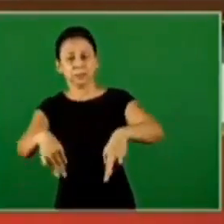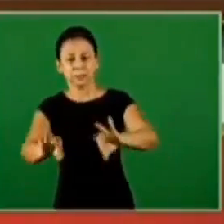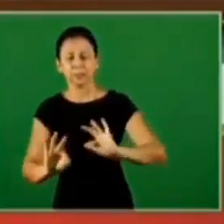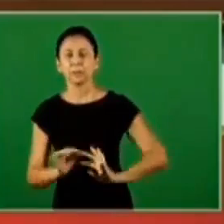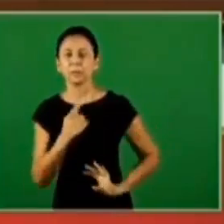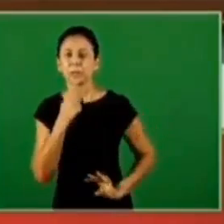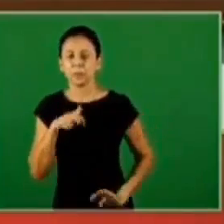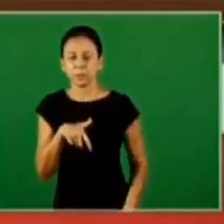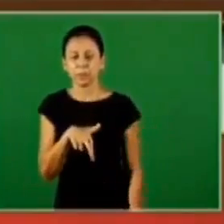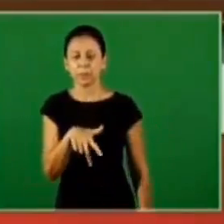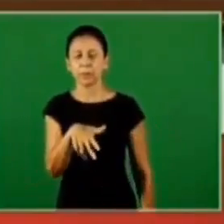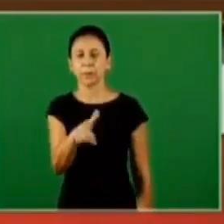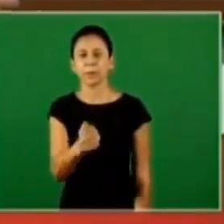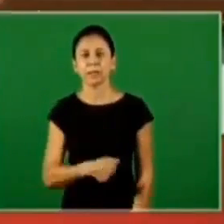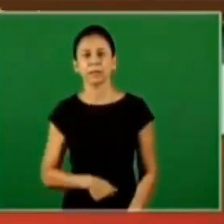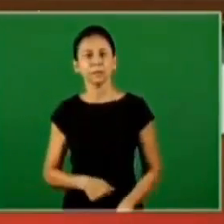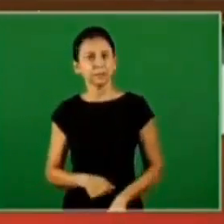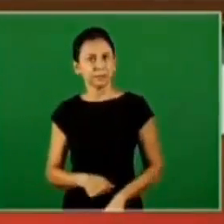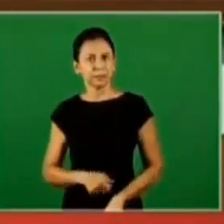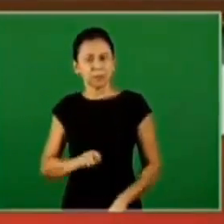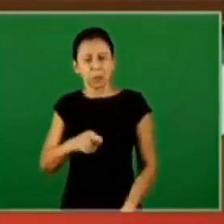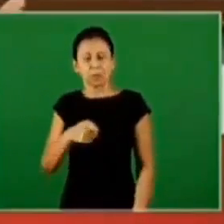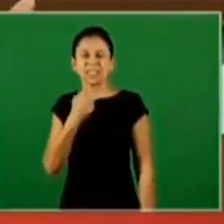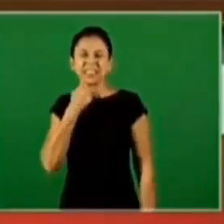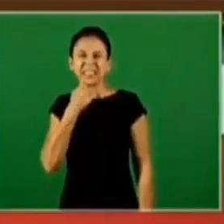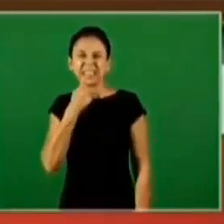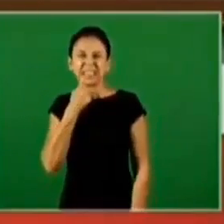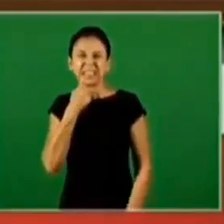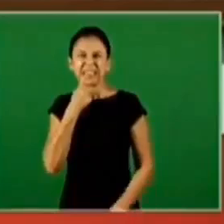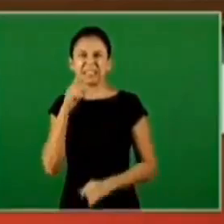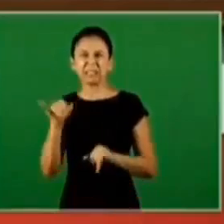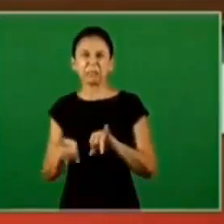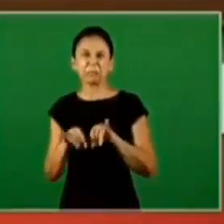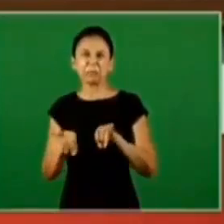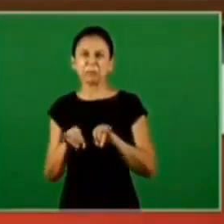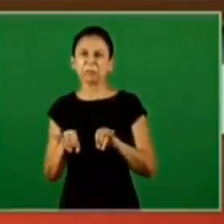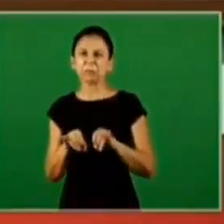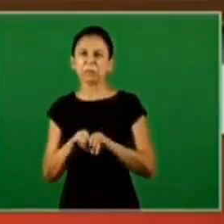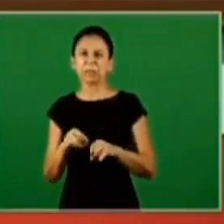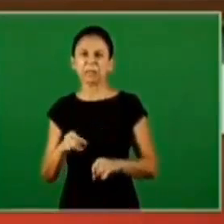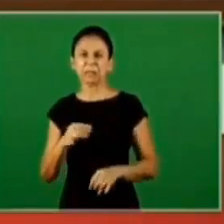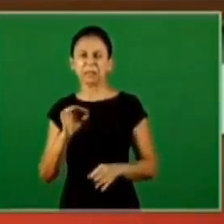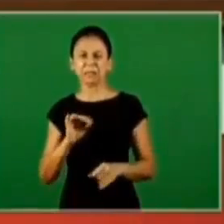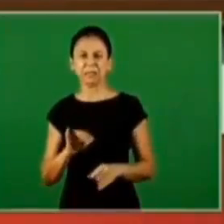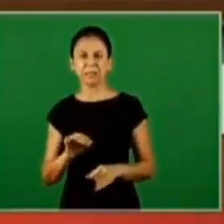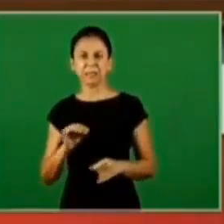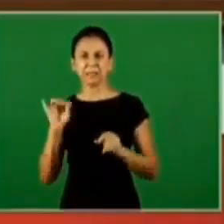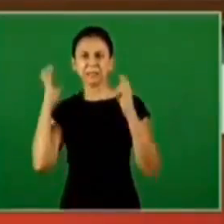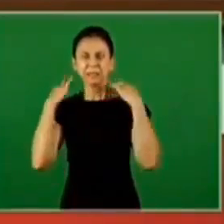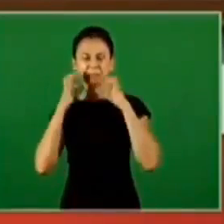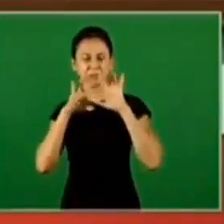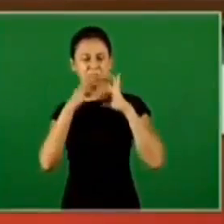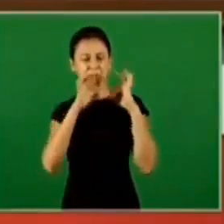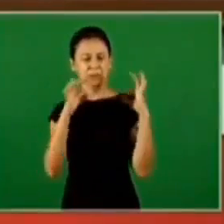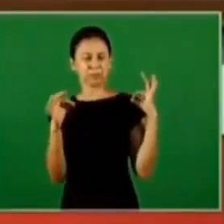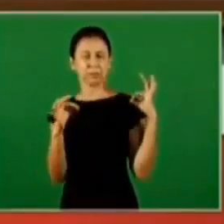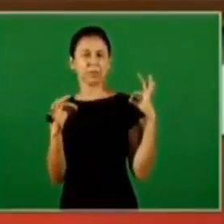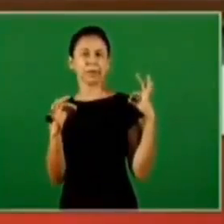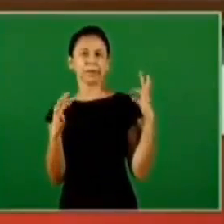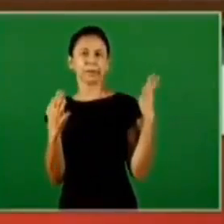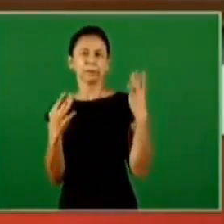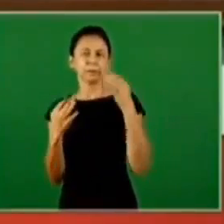Mysteries, the red rug, the plastic key. This is foolishness. Having a little